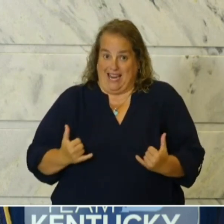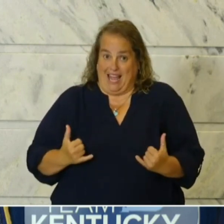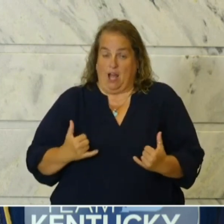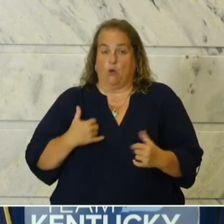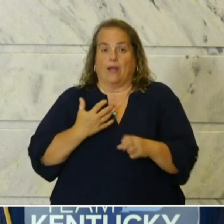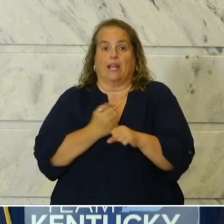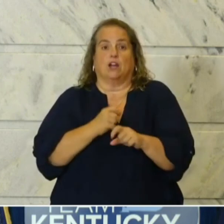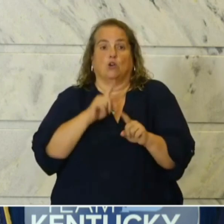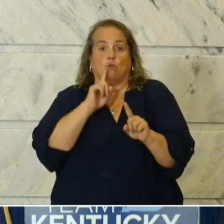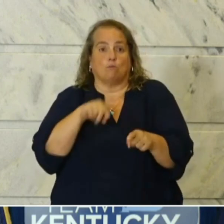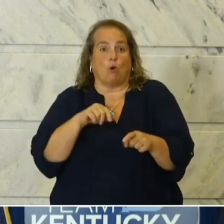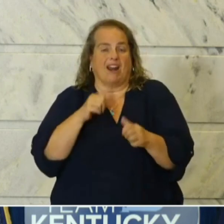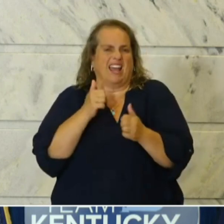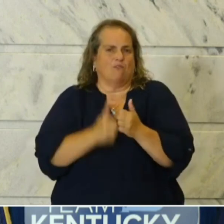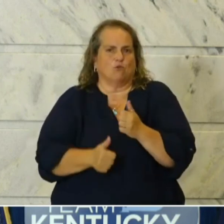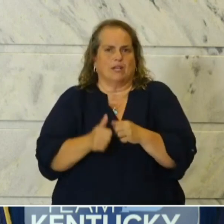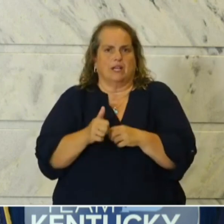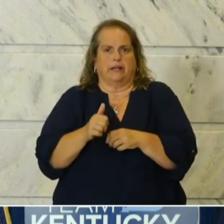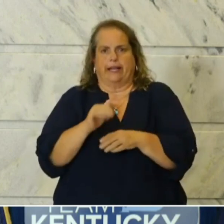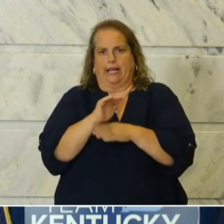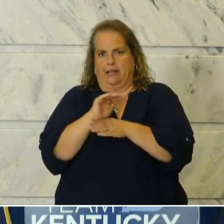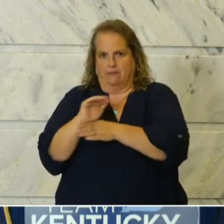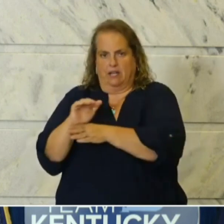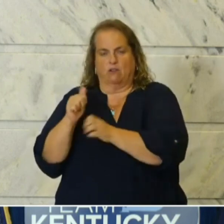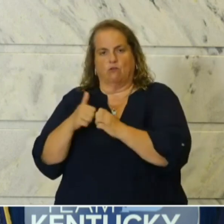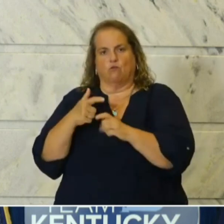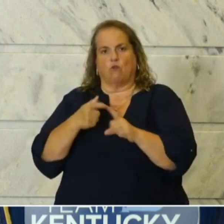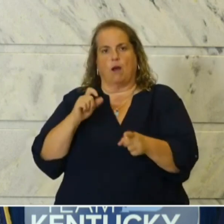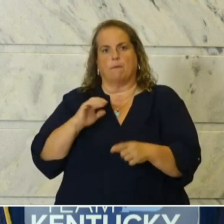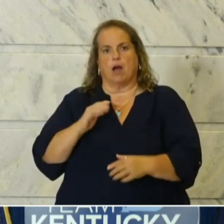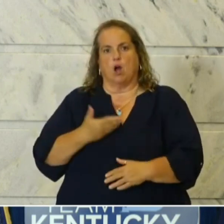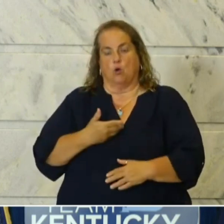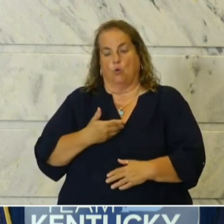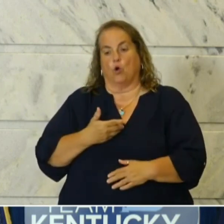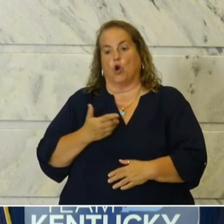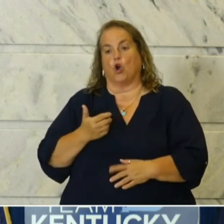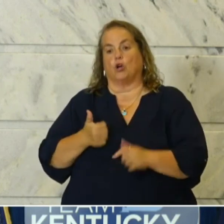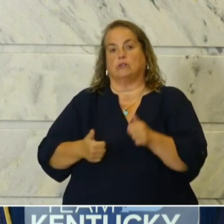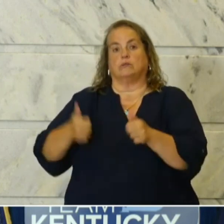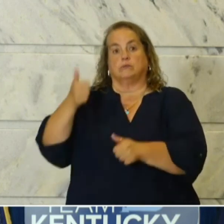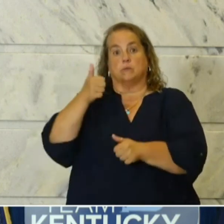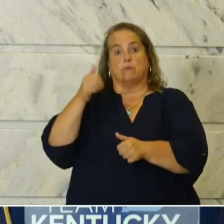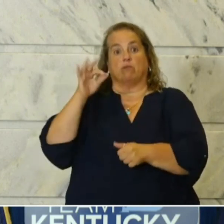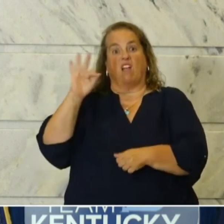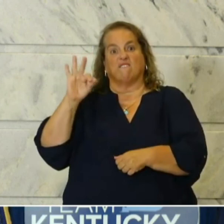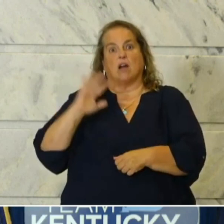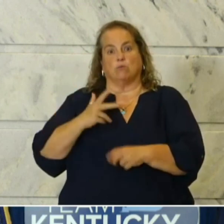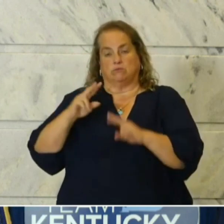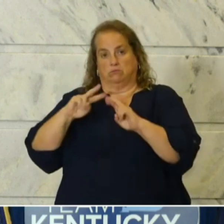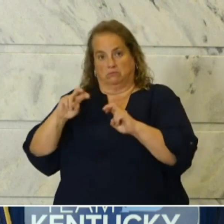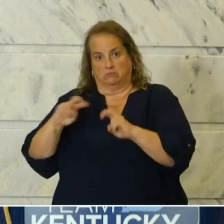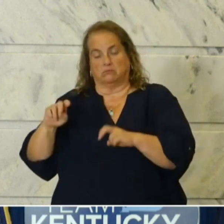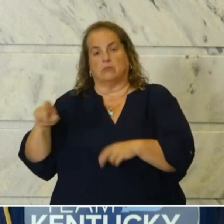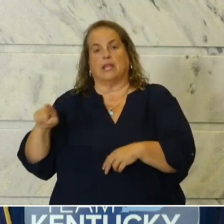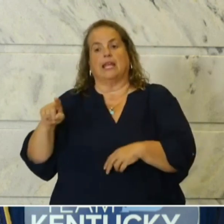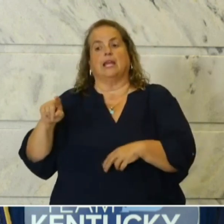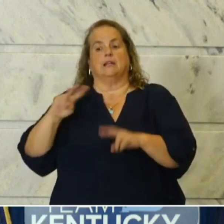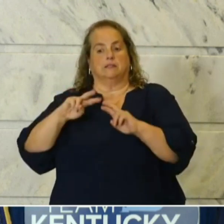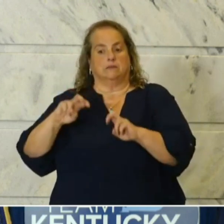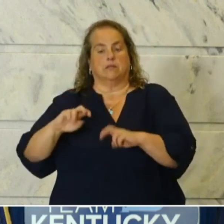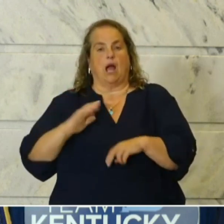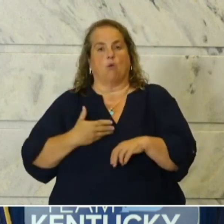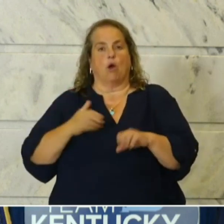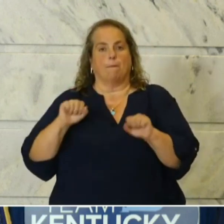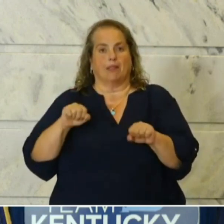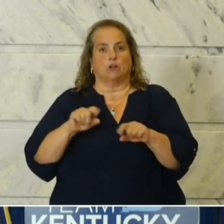report every evening from our chief epidemiologist, and he assesses our ability